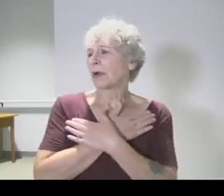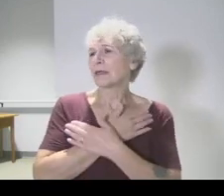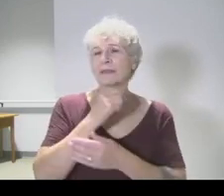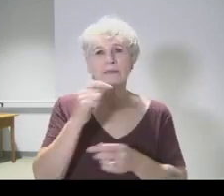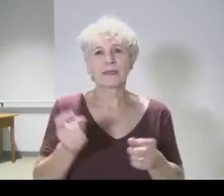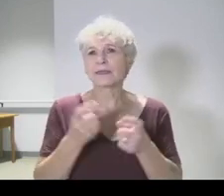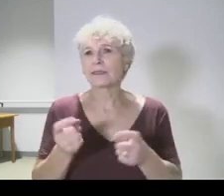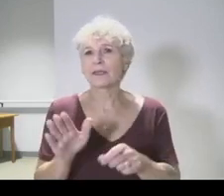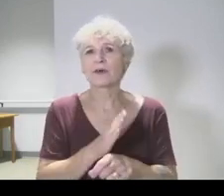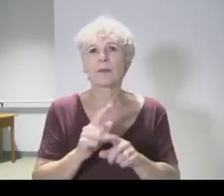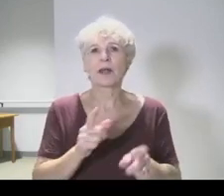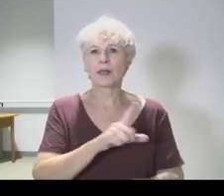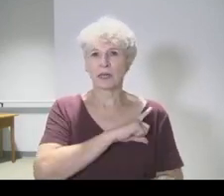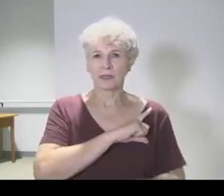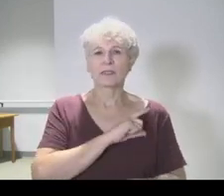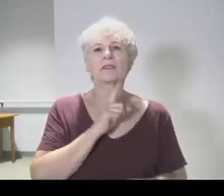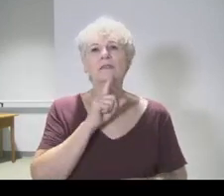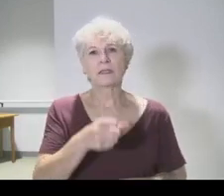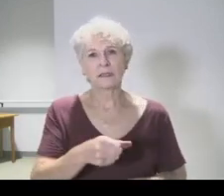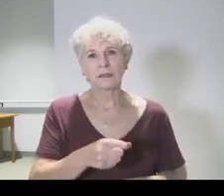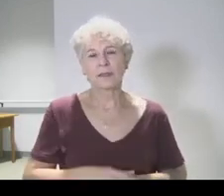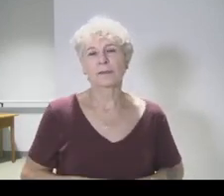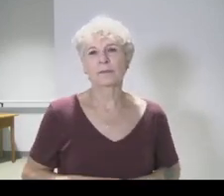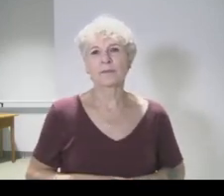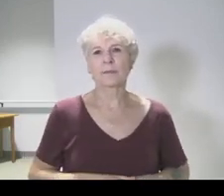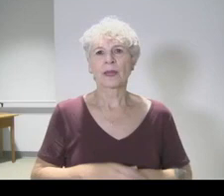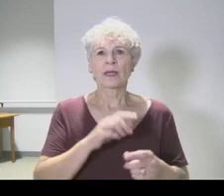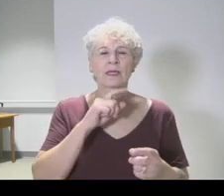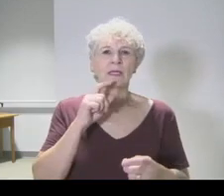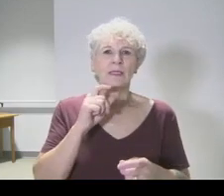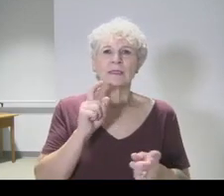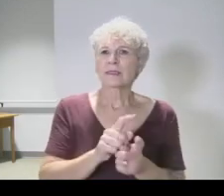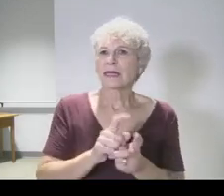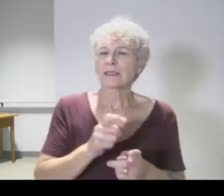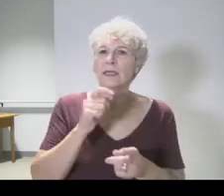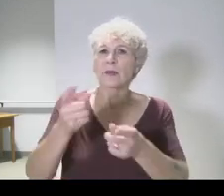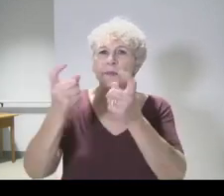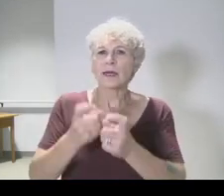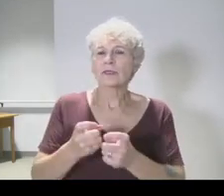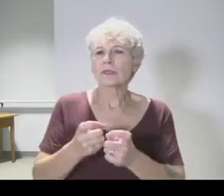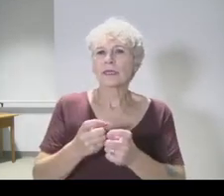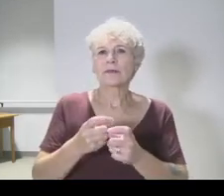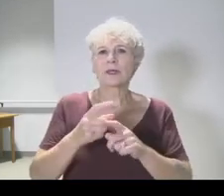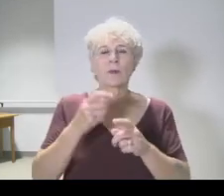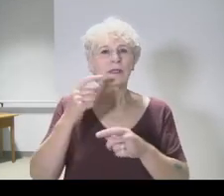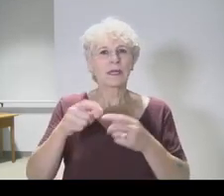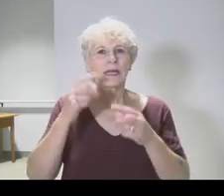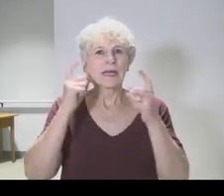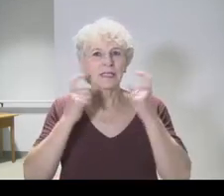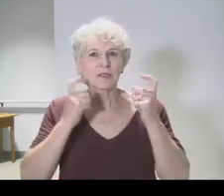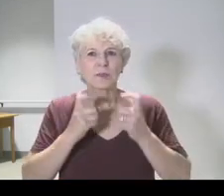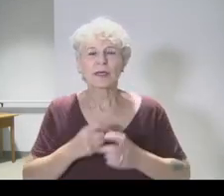sinful, but laziness is. Sex is a precious gift from God when expressed in